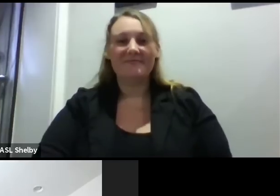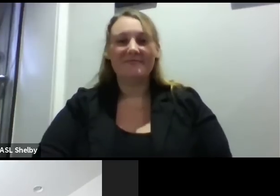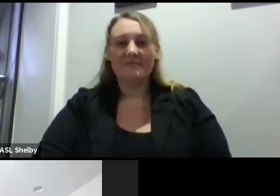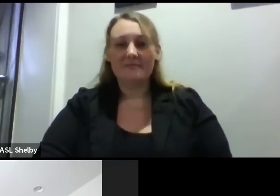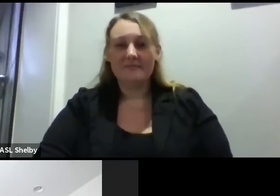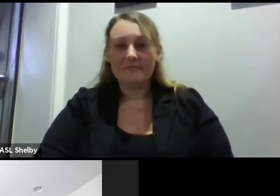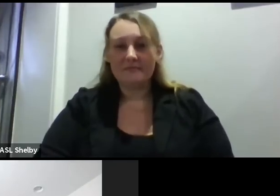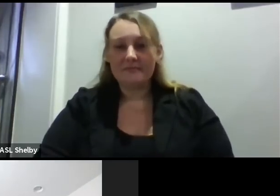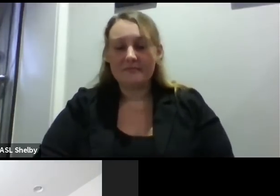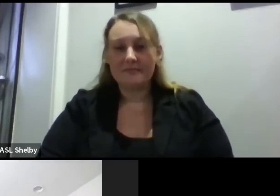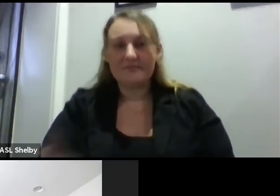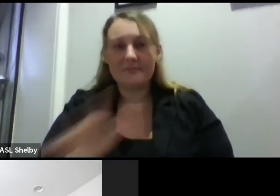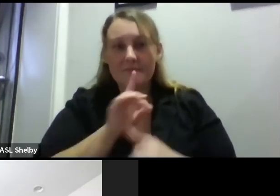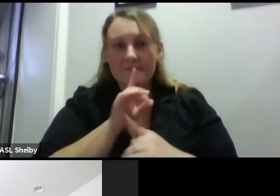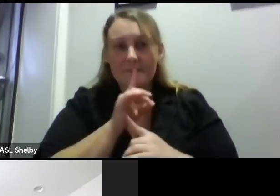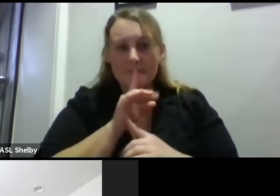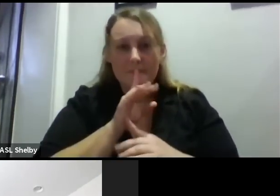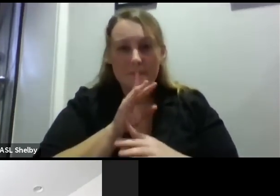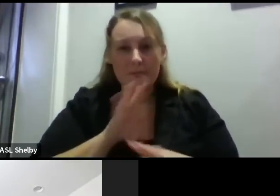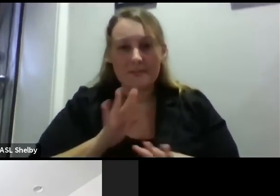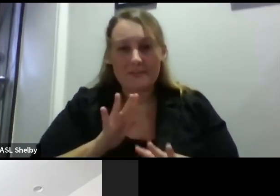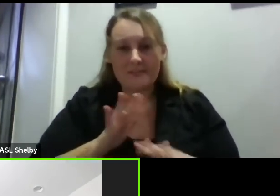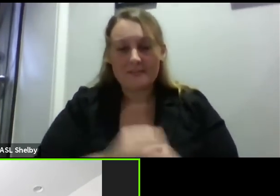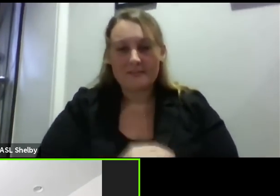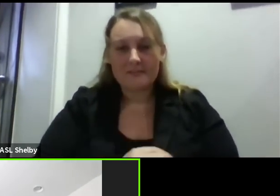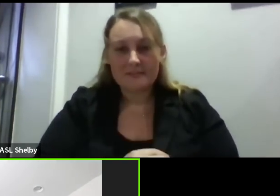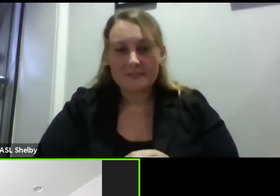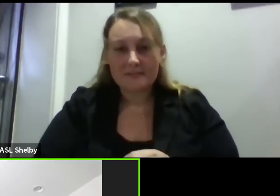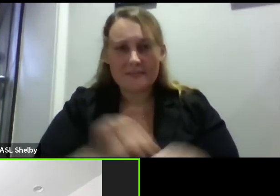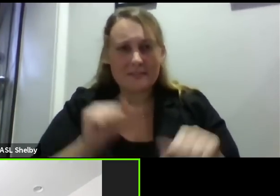Sorry, can you all hear me? Yes. Yes.